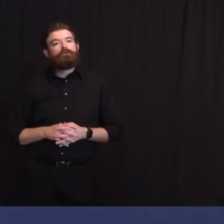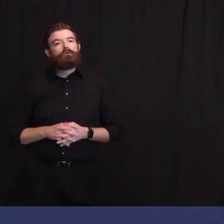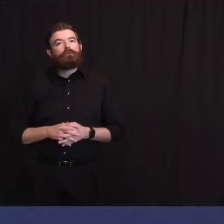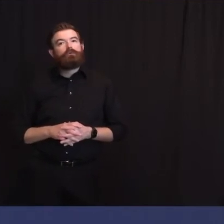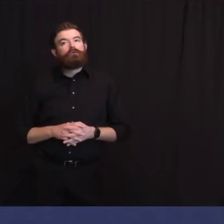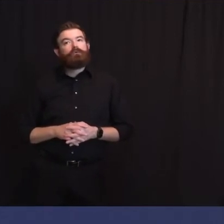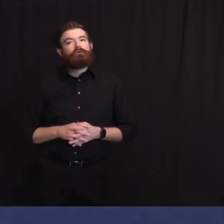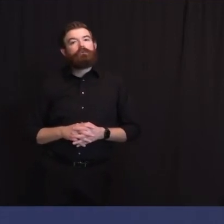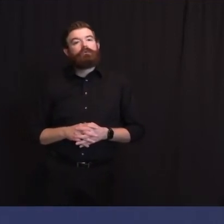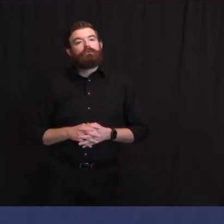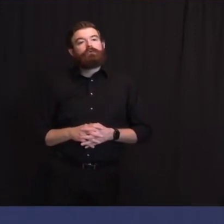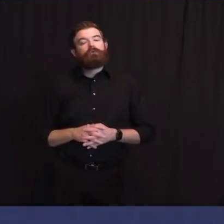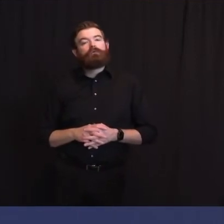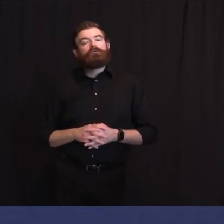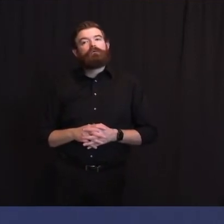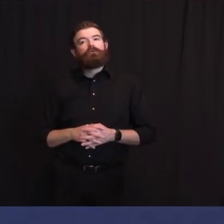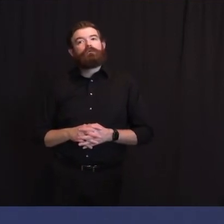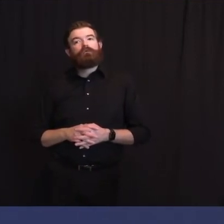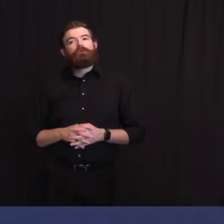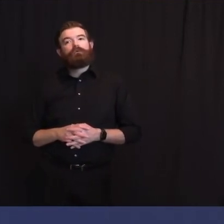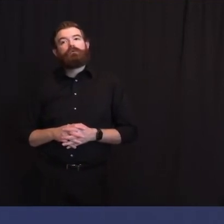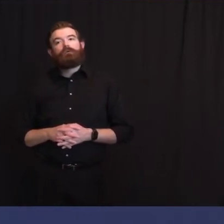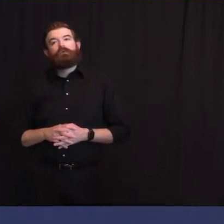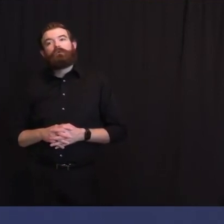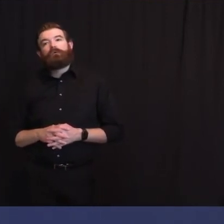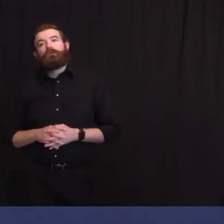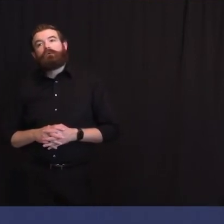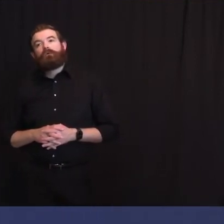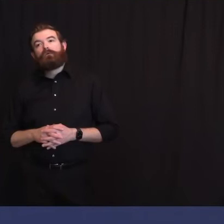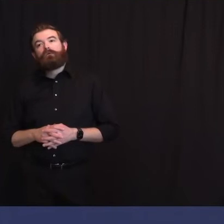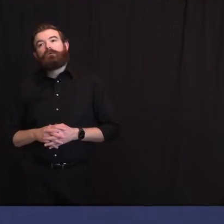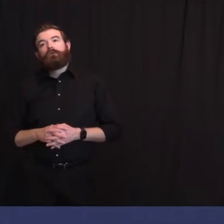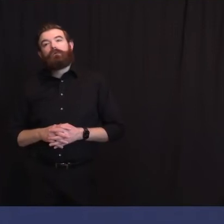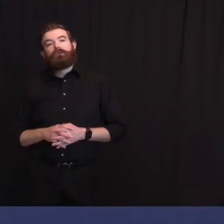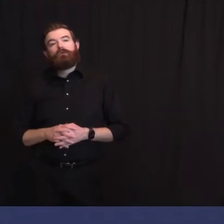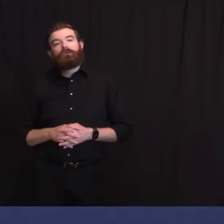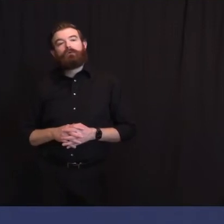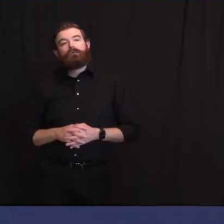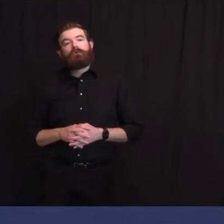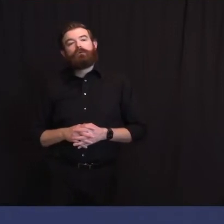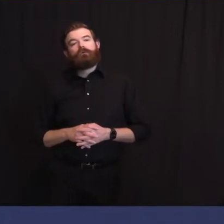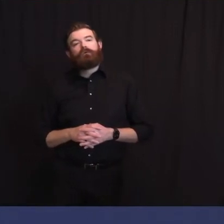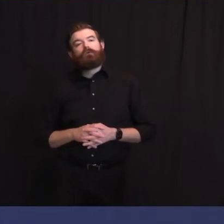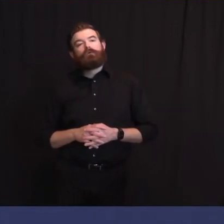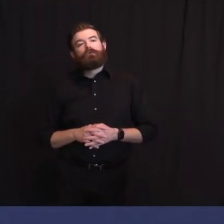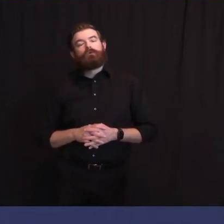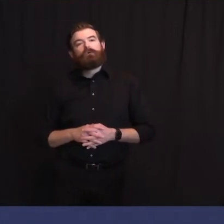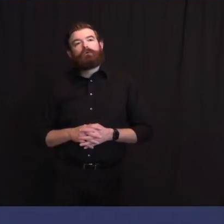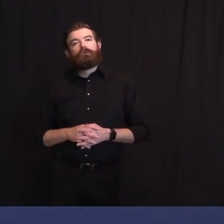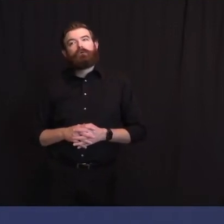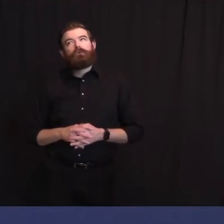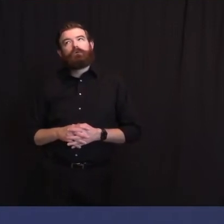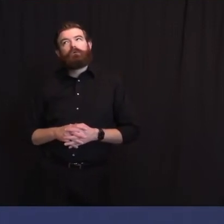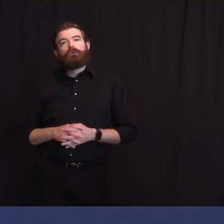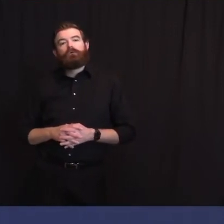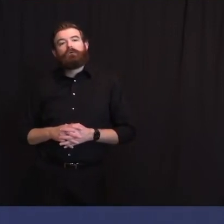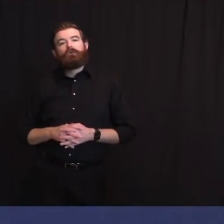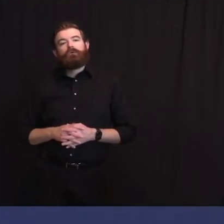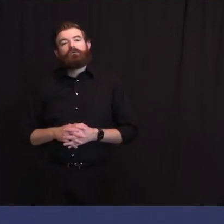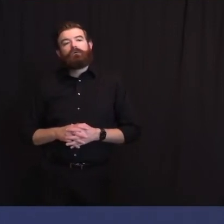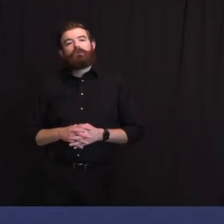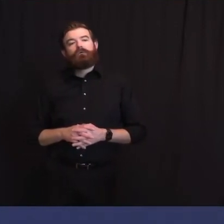gun safety classes online and closing their accounts. I have 2 letters here from PayPal, from Stripe, and several other banks that said they will no